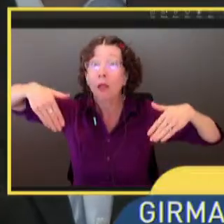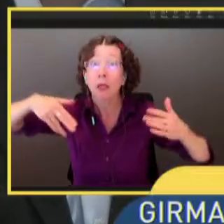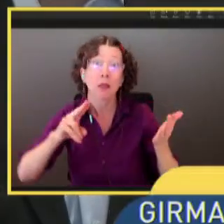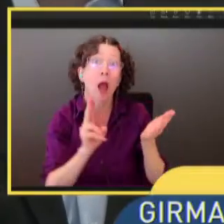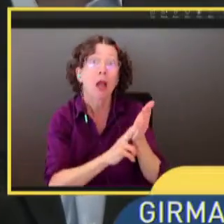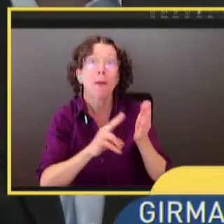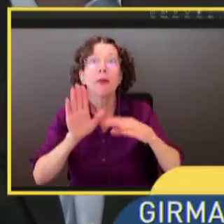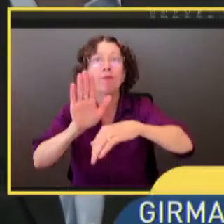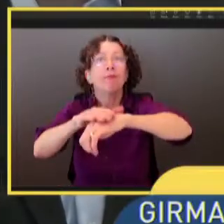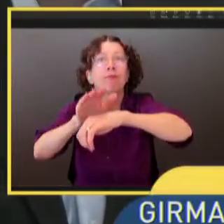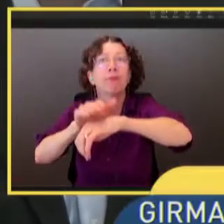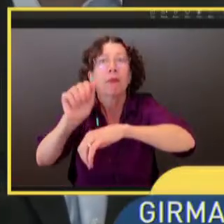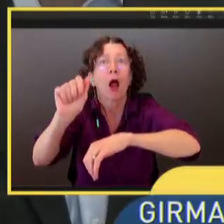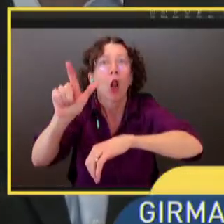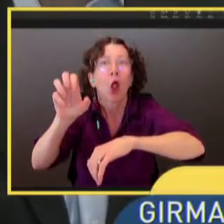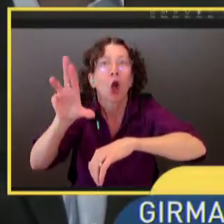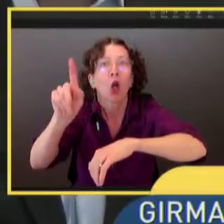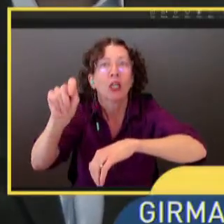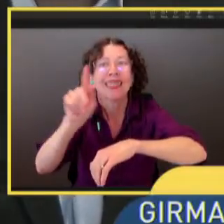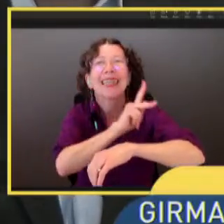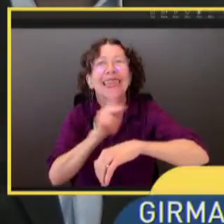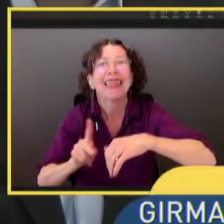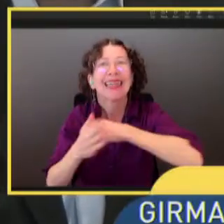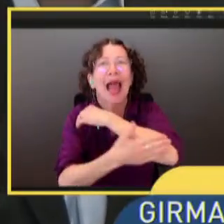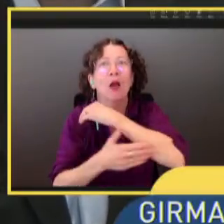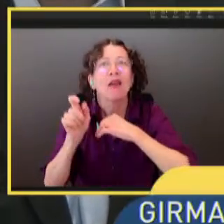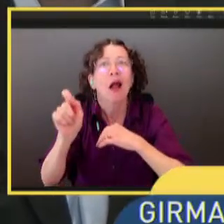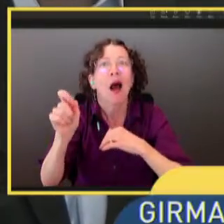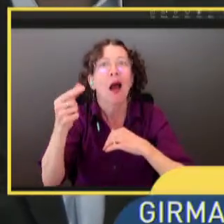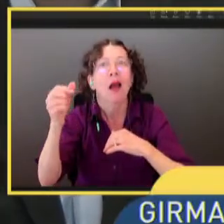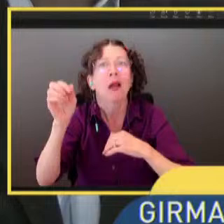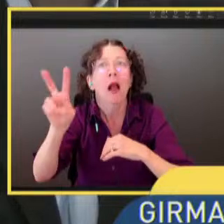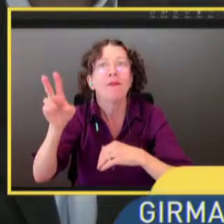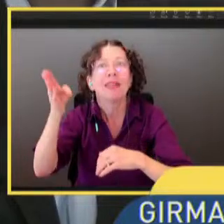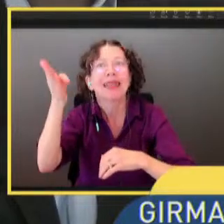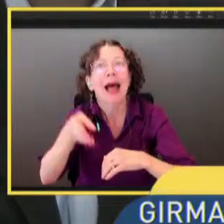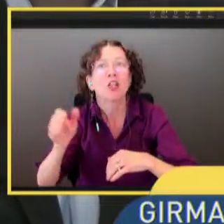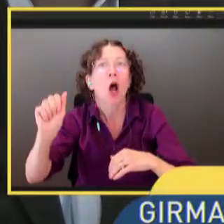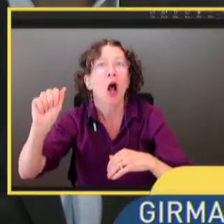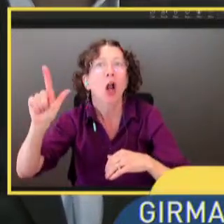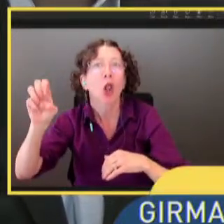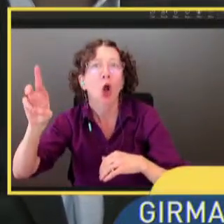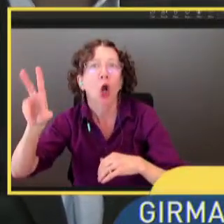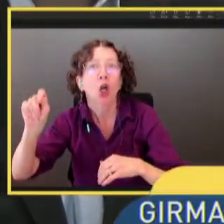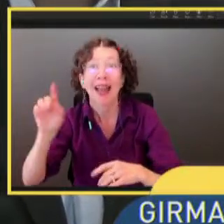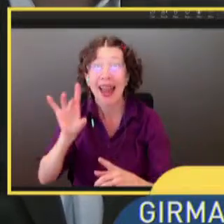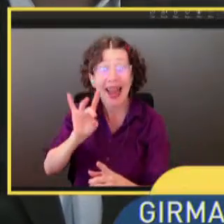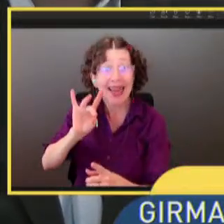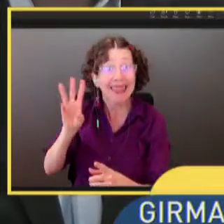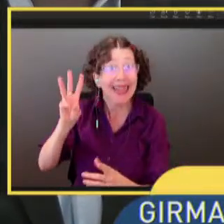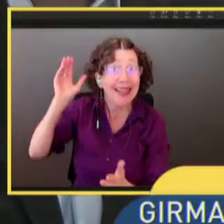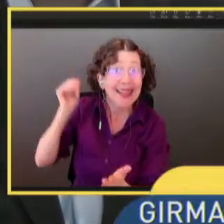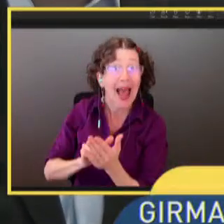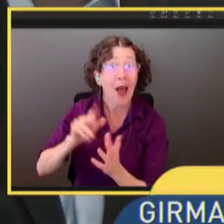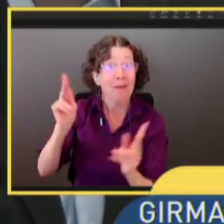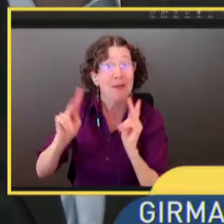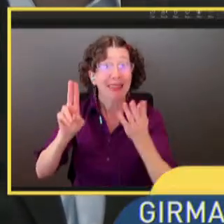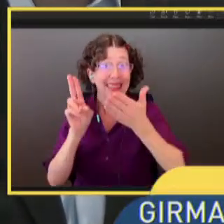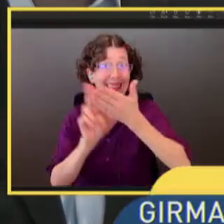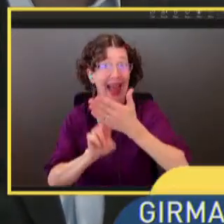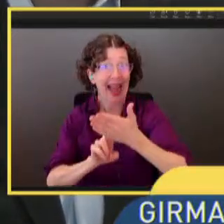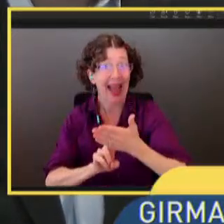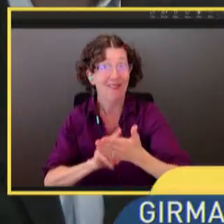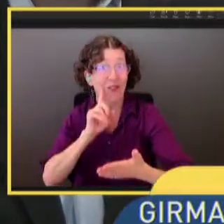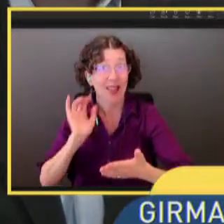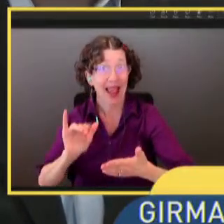emergency. If you are a resident of the Green or White River Valleys who lives near levees, please be vigilant and be cautious. If you haven't